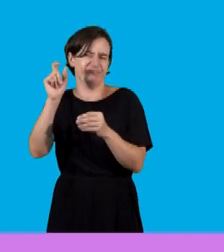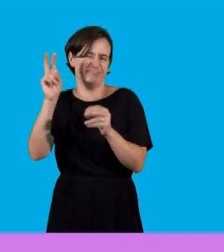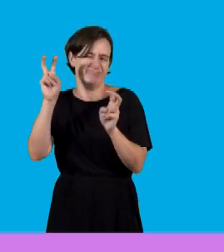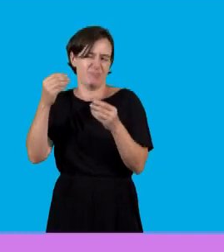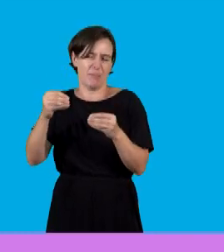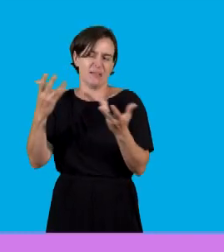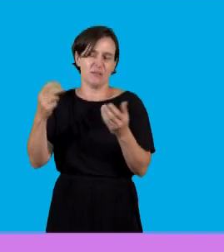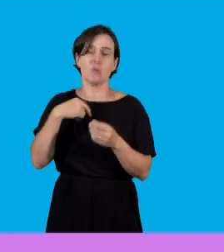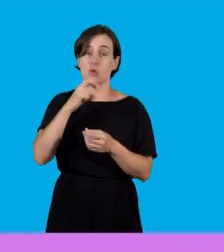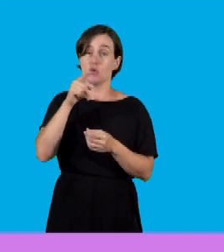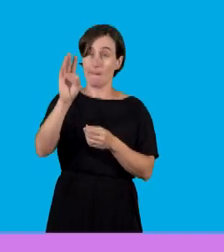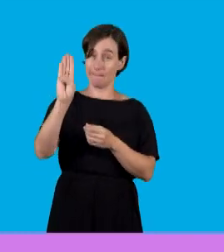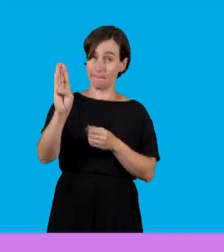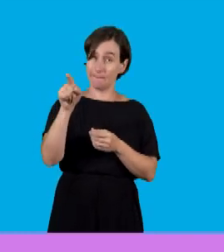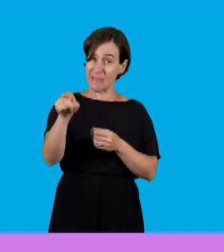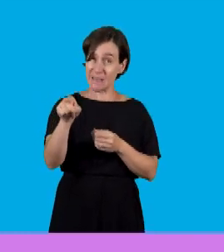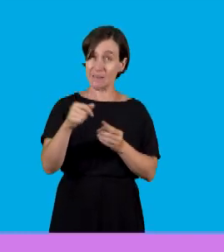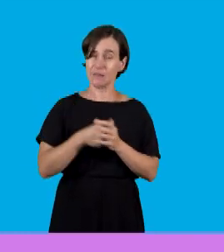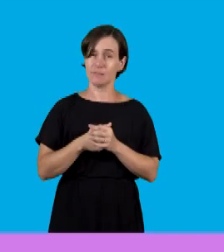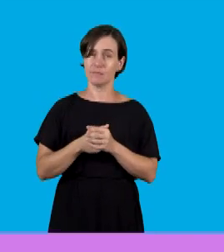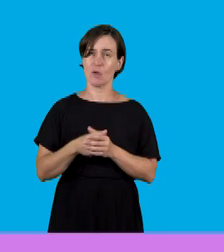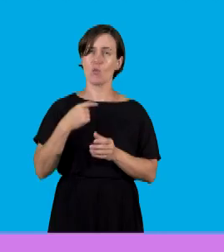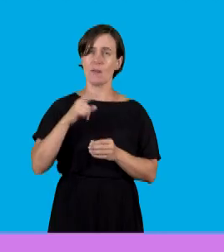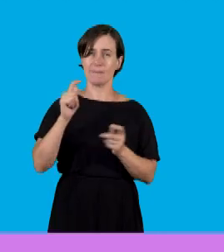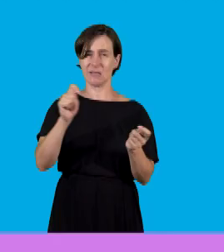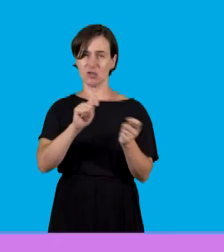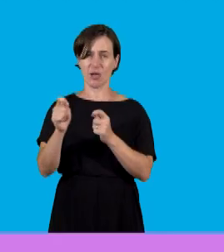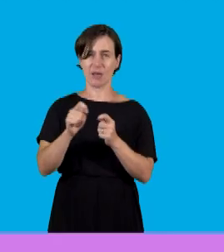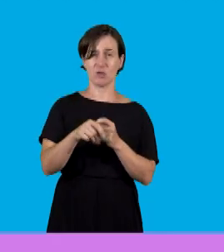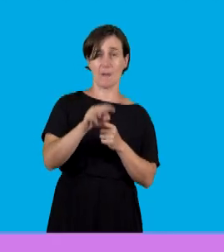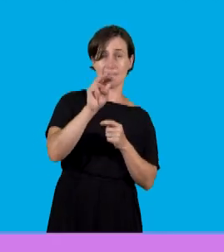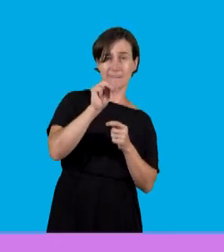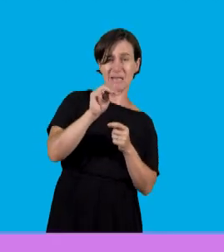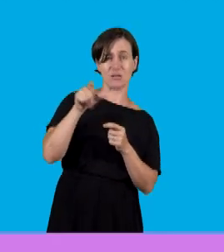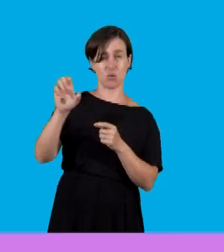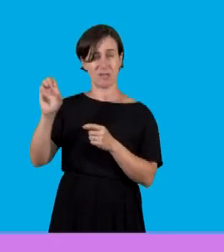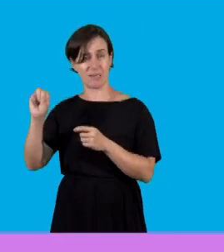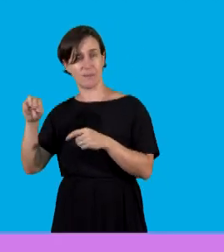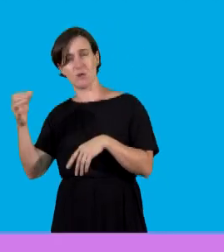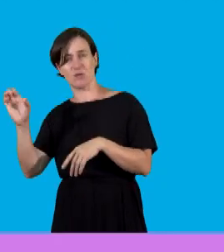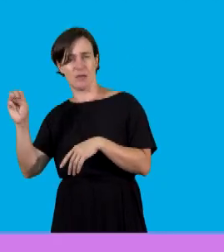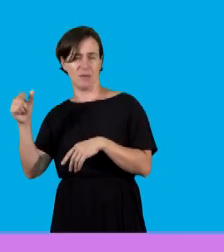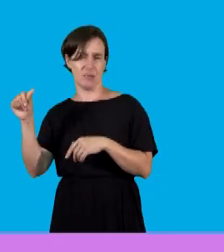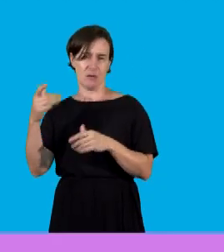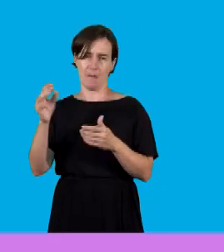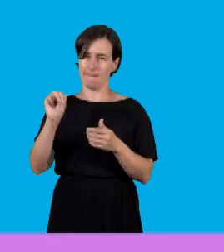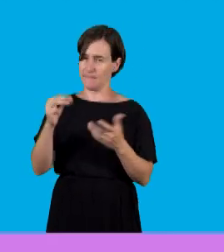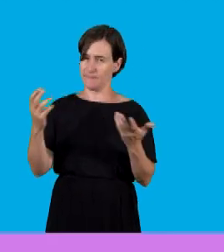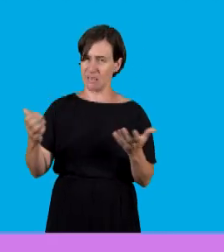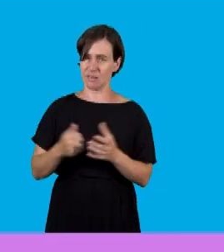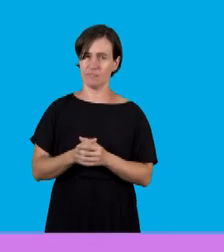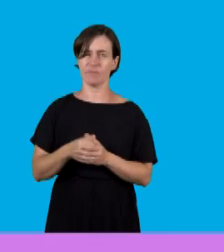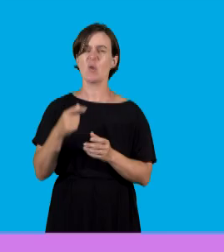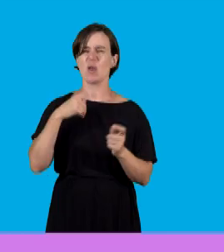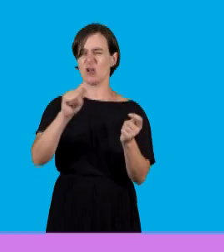our meters. So we have to convert either from centimeter to meter or from meter to centimeters. It is easier to convert where you are